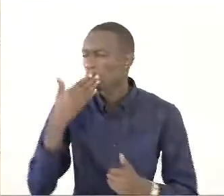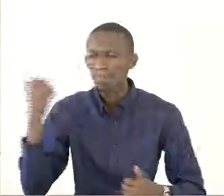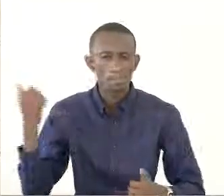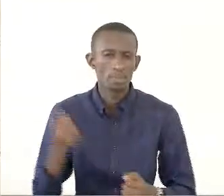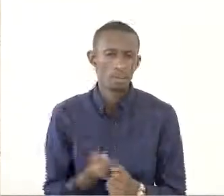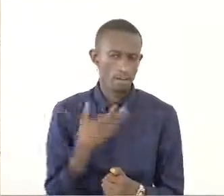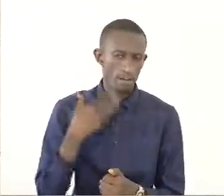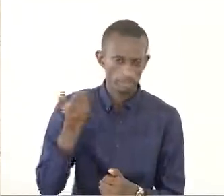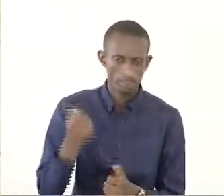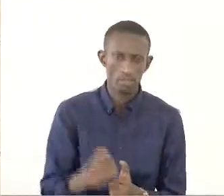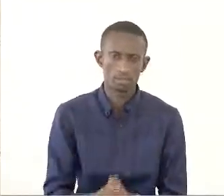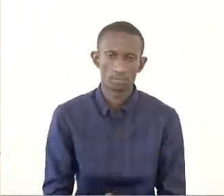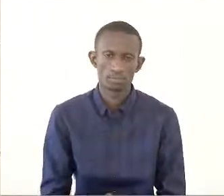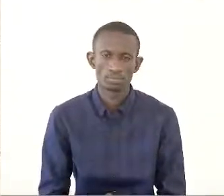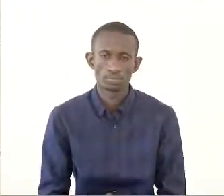the